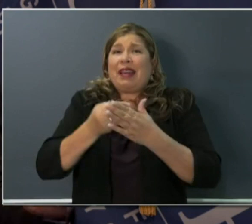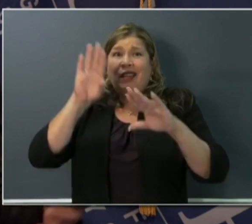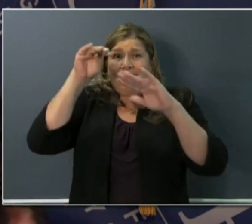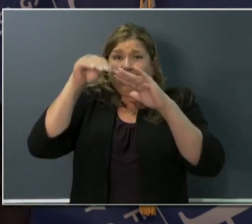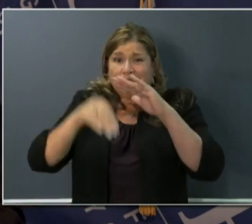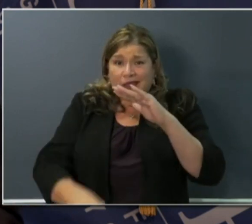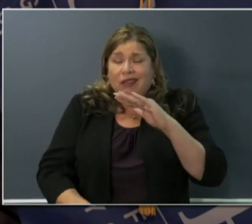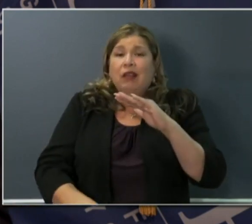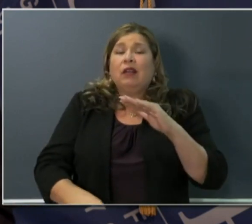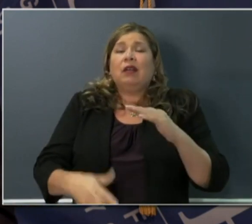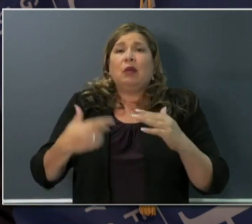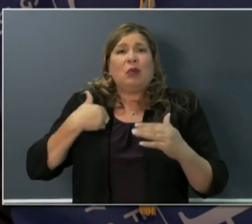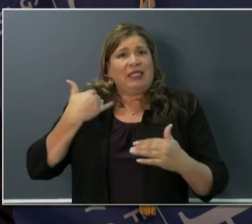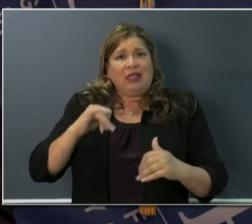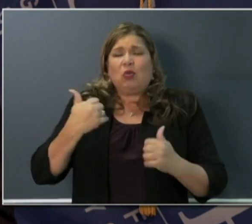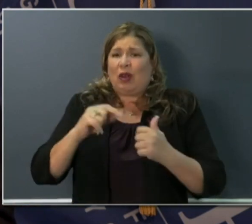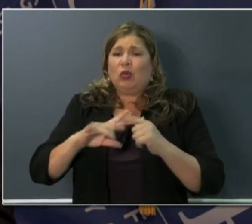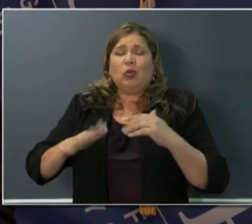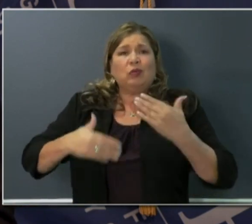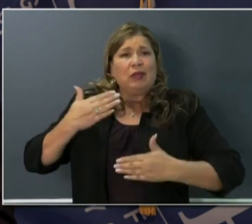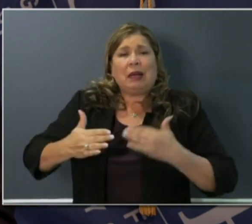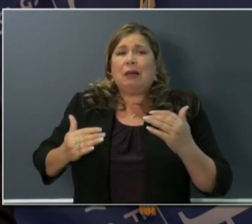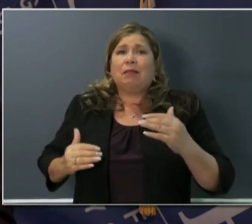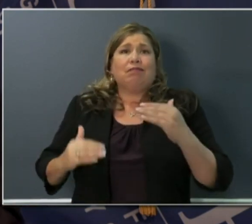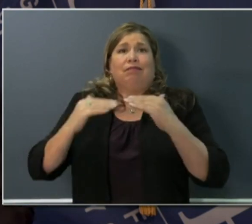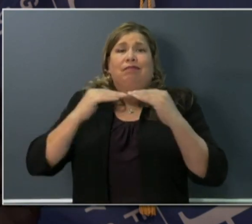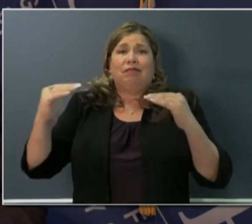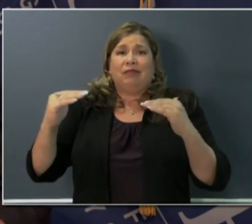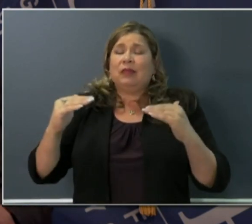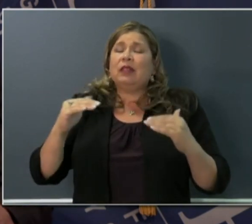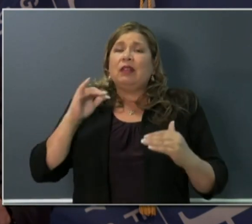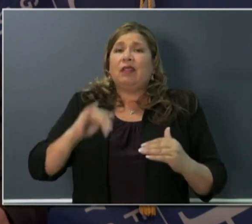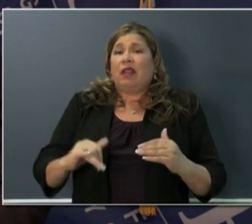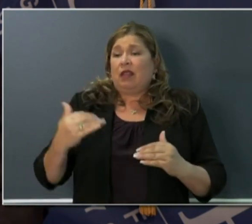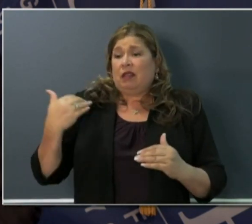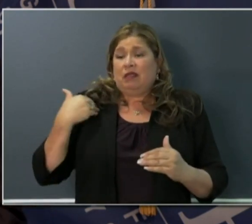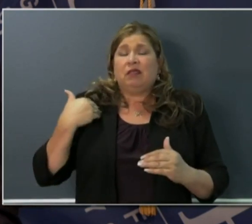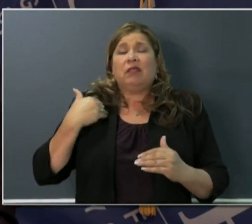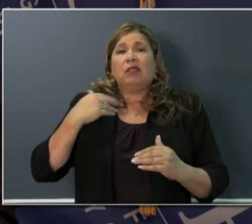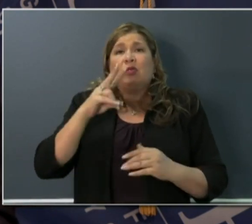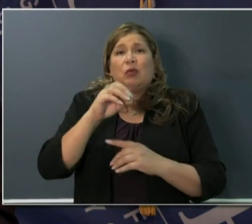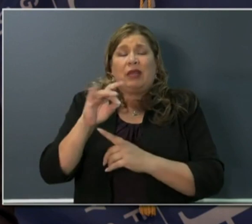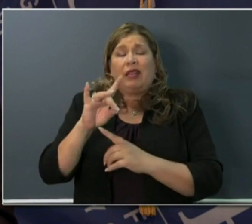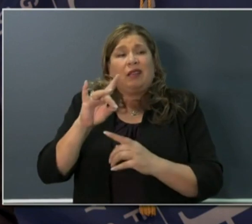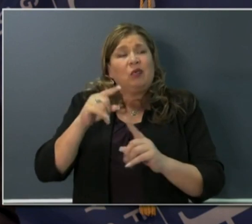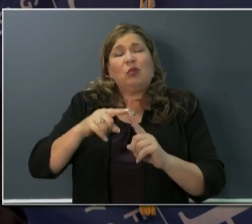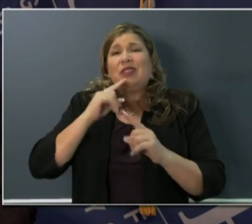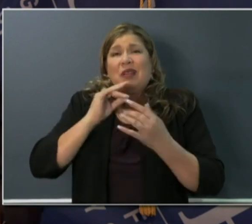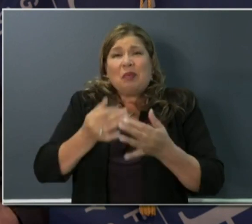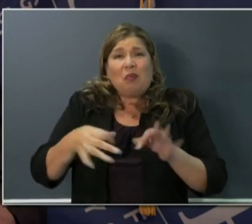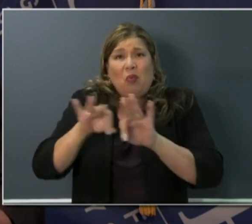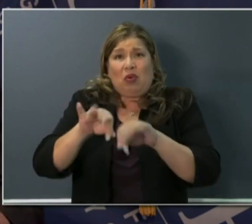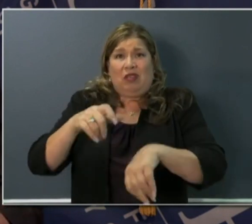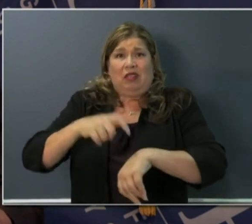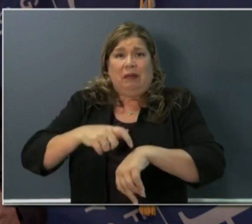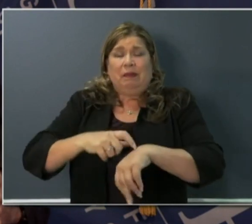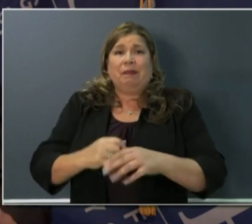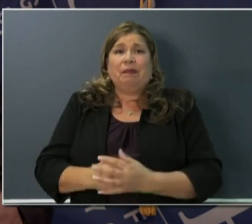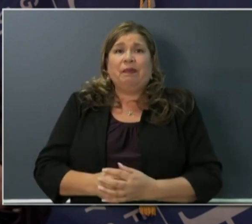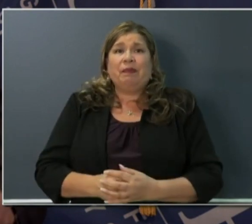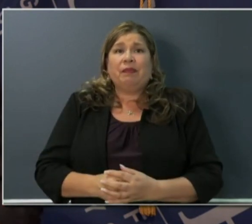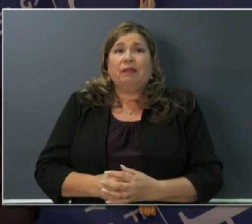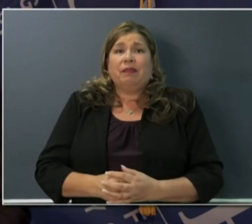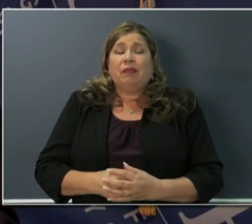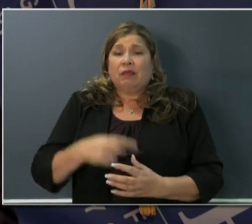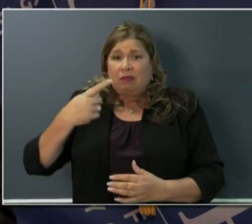by Lehman Day, September 15th, 2008, which marked an important moment. People are older and